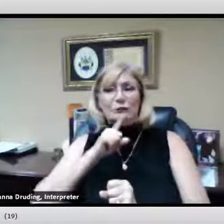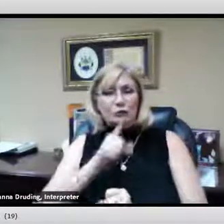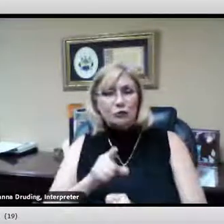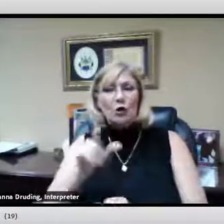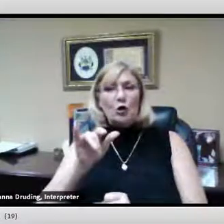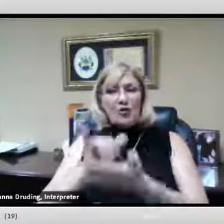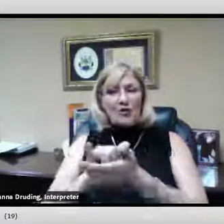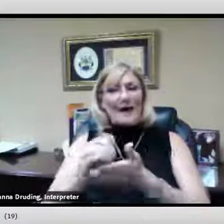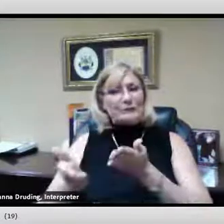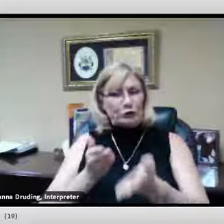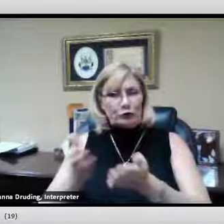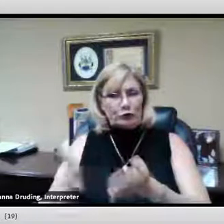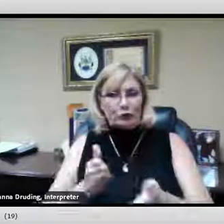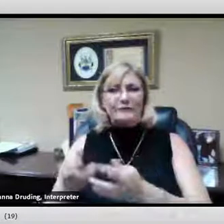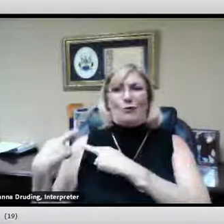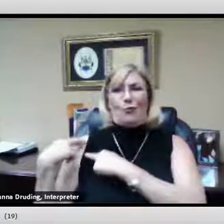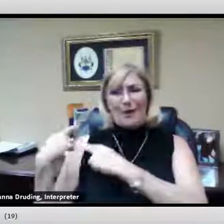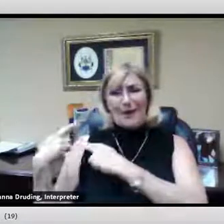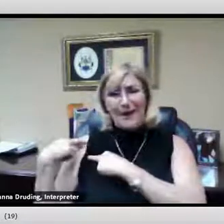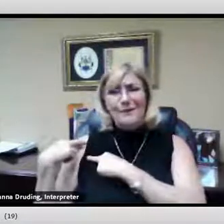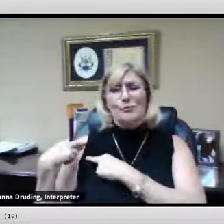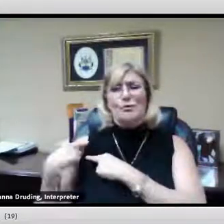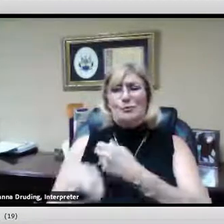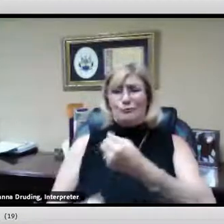is reliable and stable and safe.